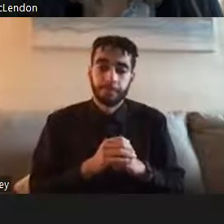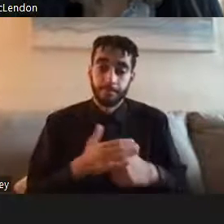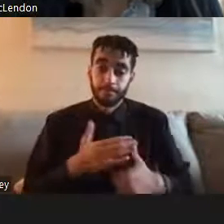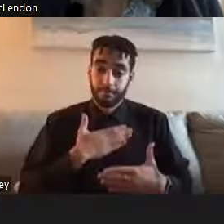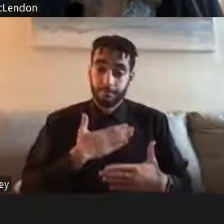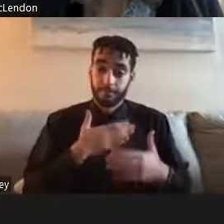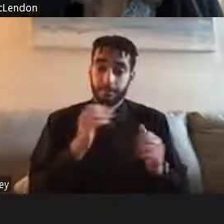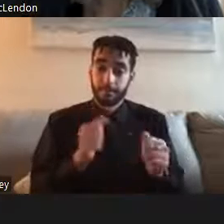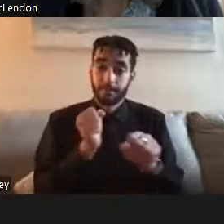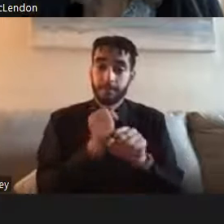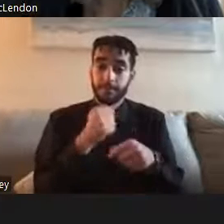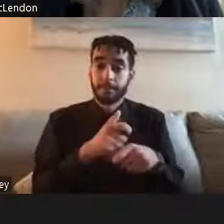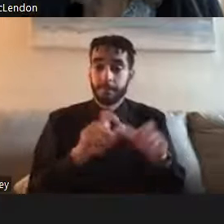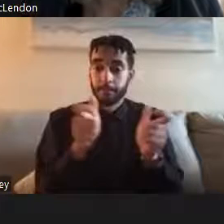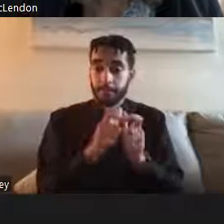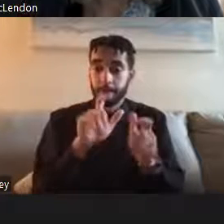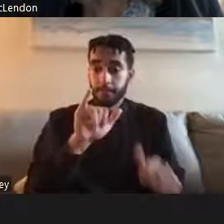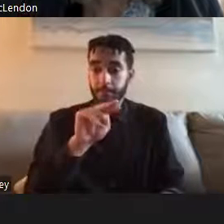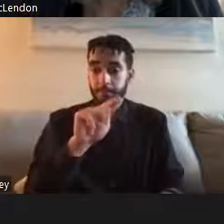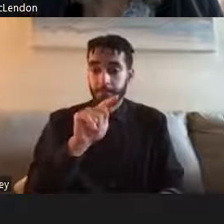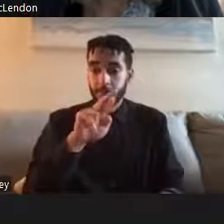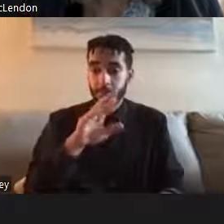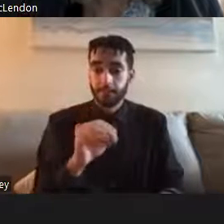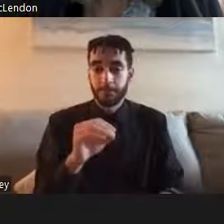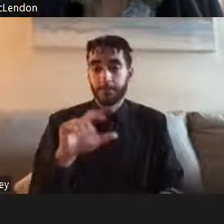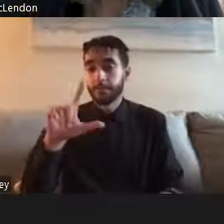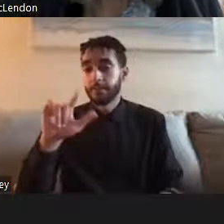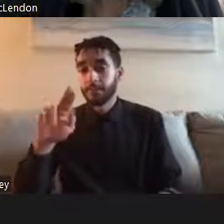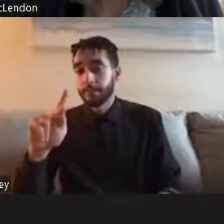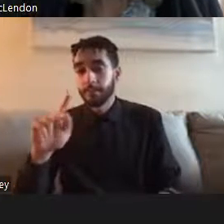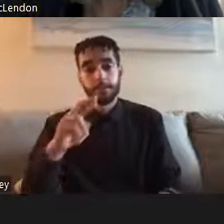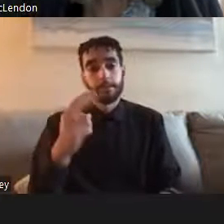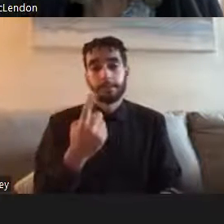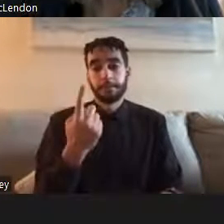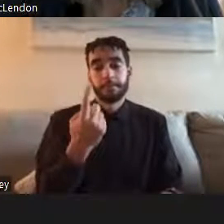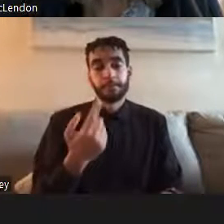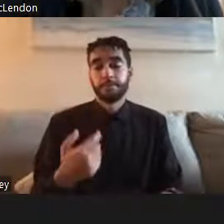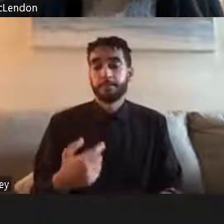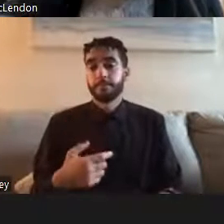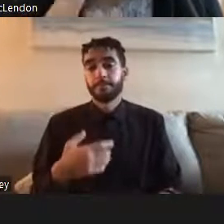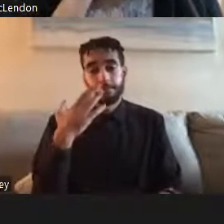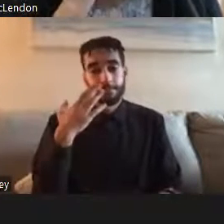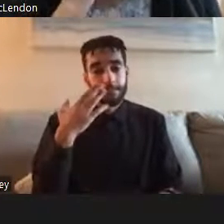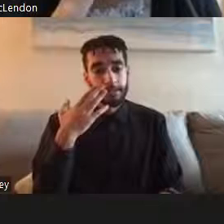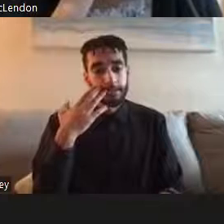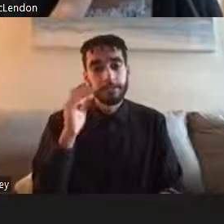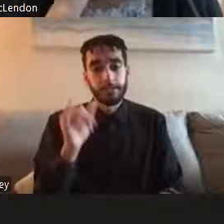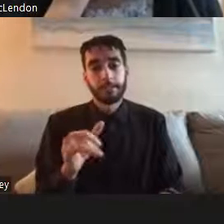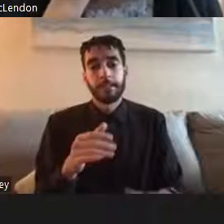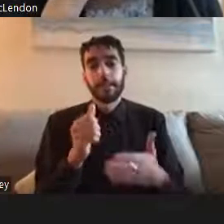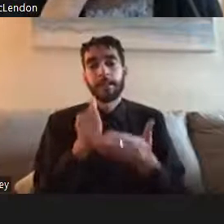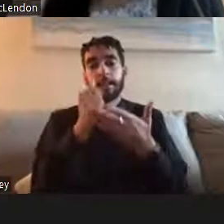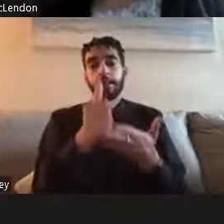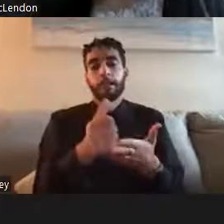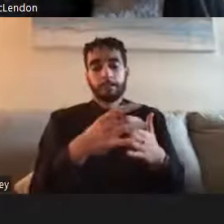make an introduction, you know, provide some link. So, you know, oftentimes that paves the way a little bit